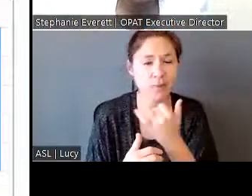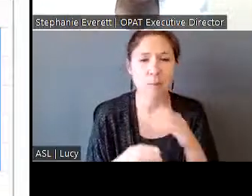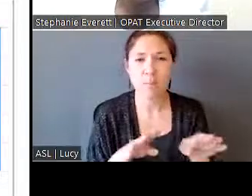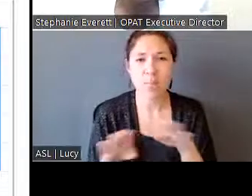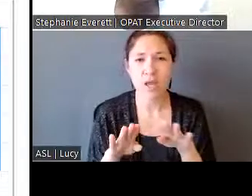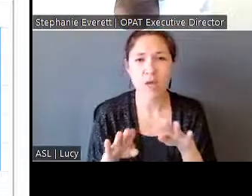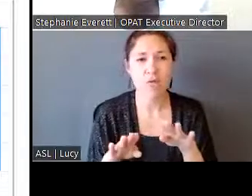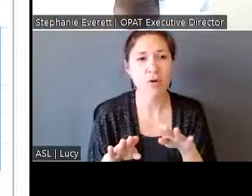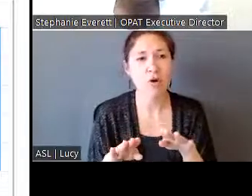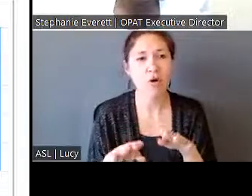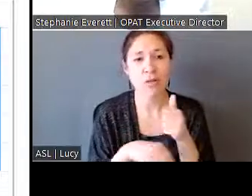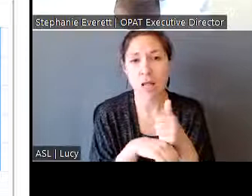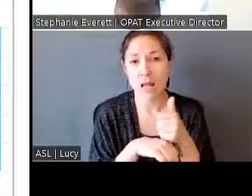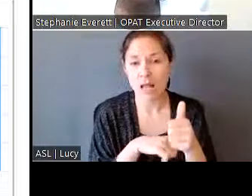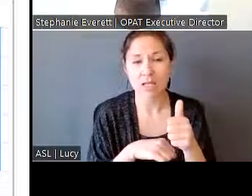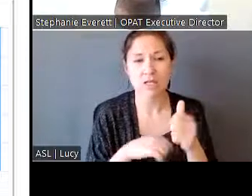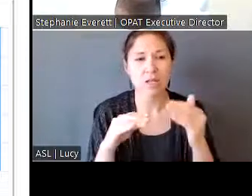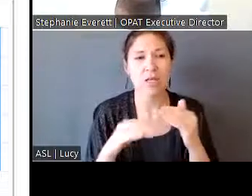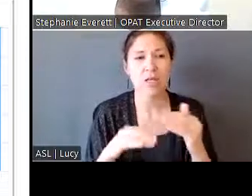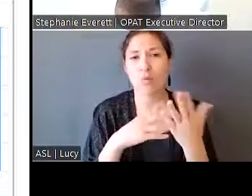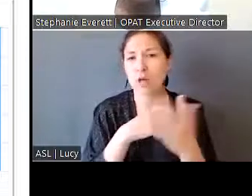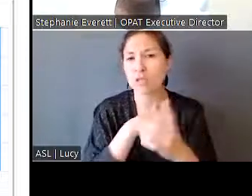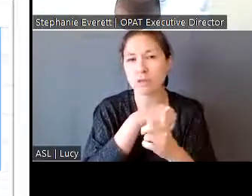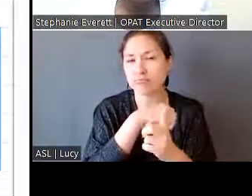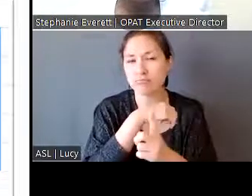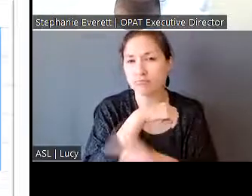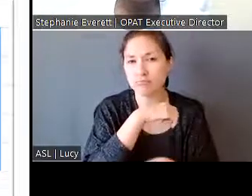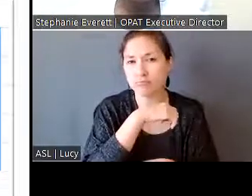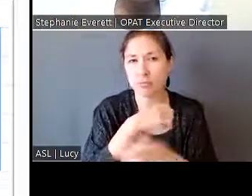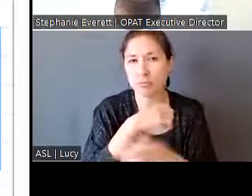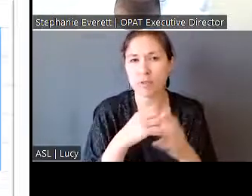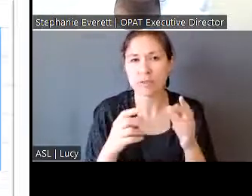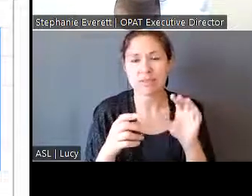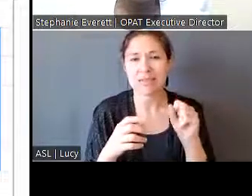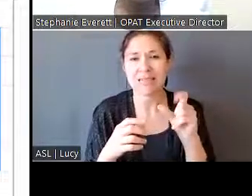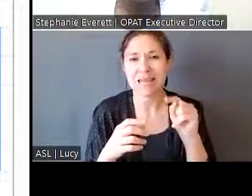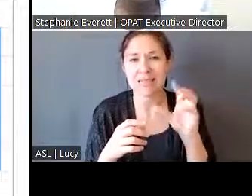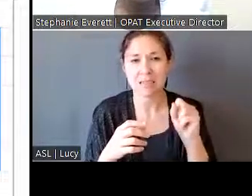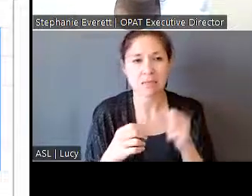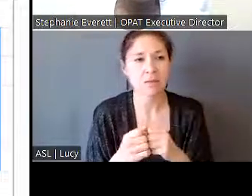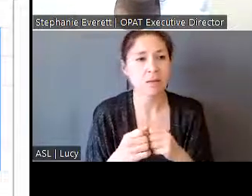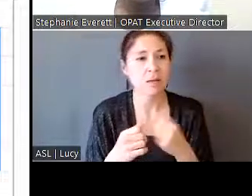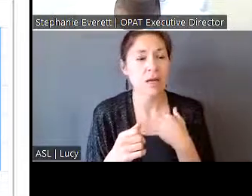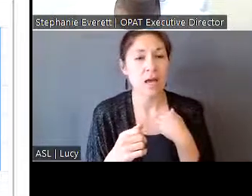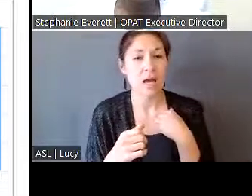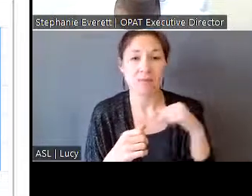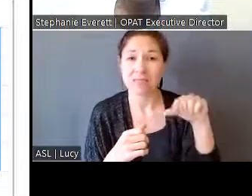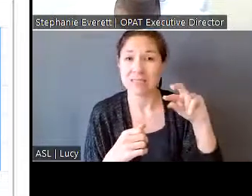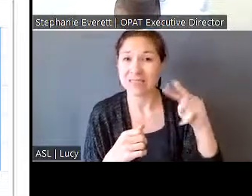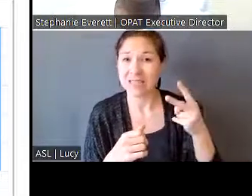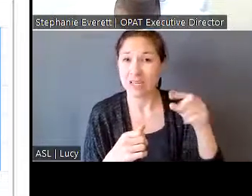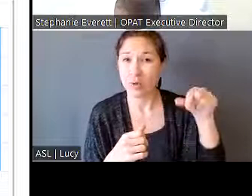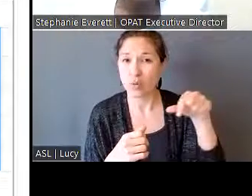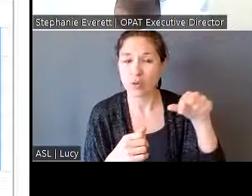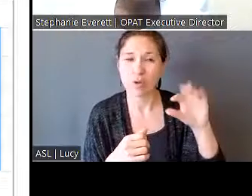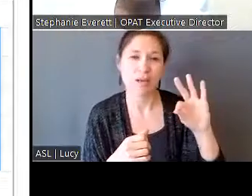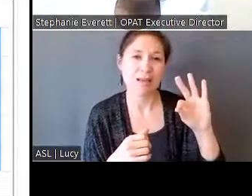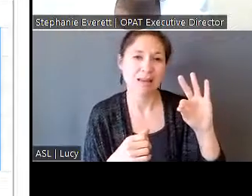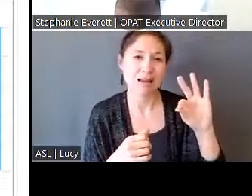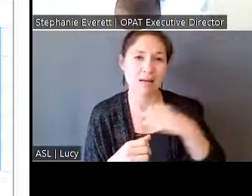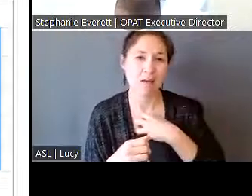of statuses. So we received 9 complaints in the second quarter. 2 were